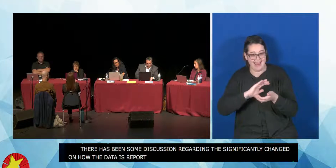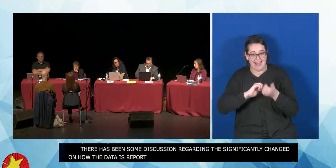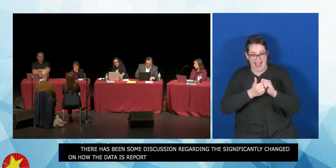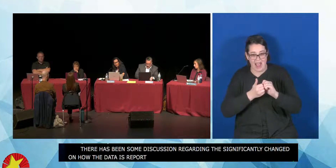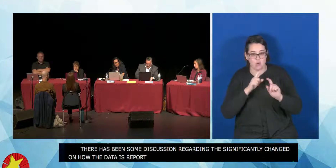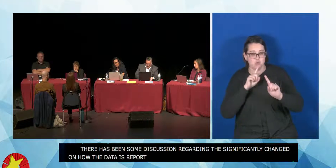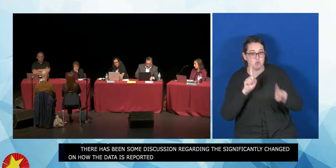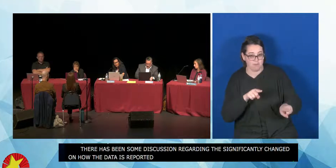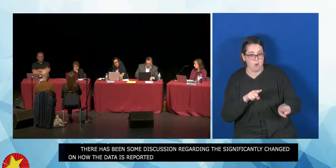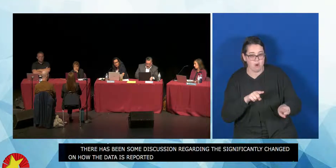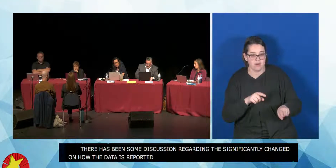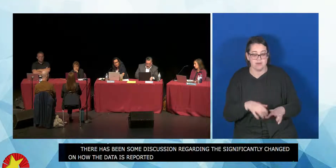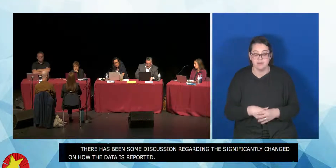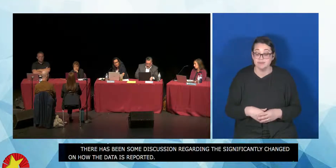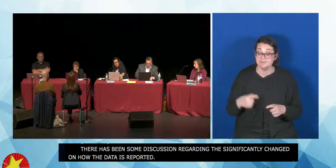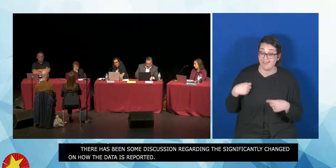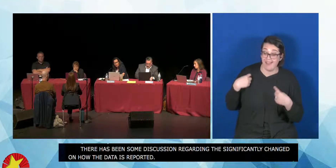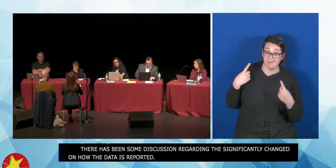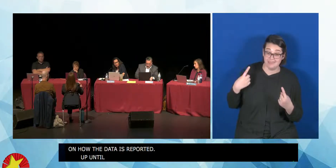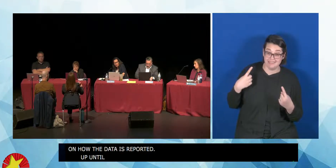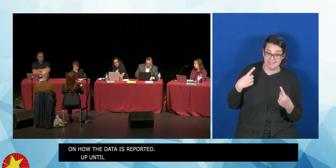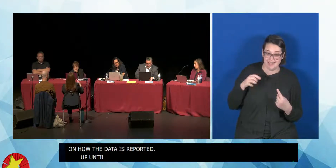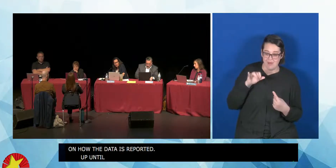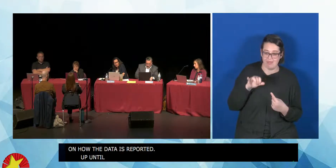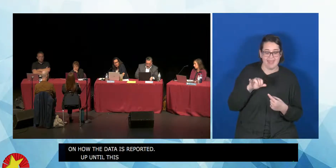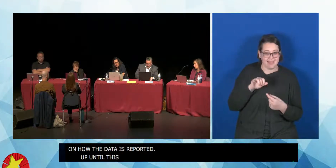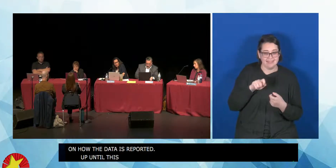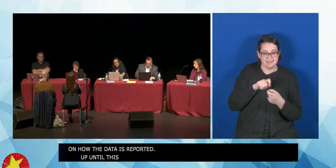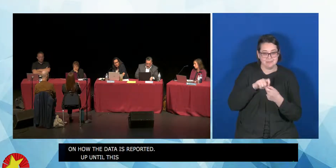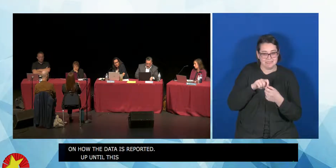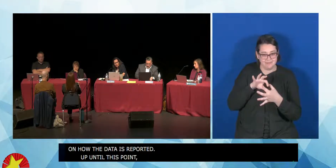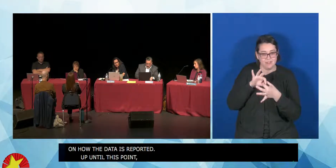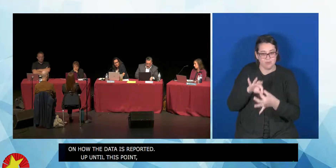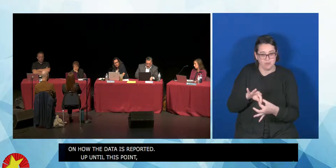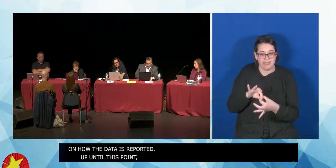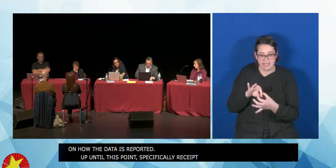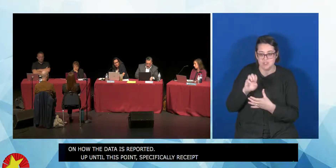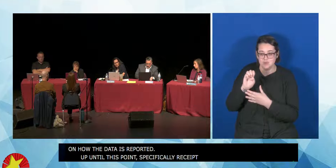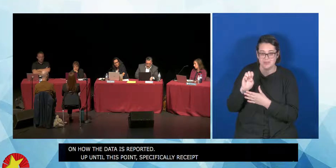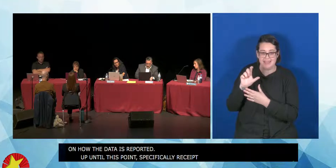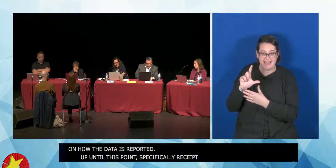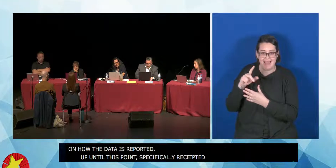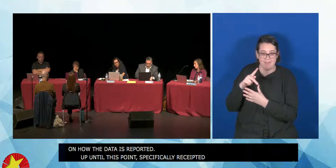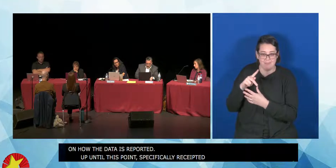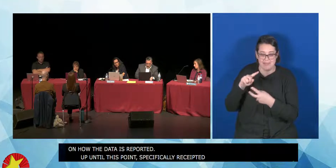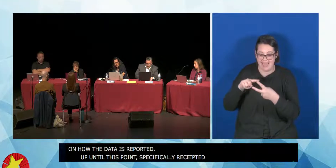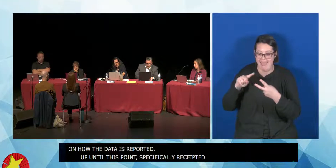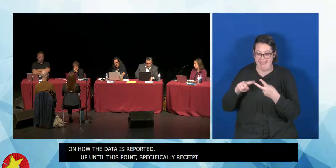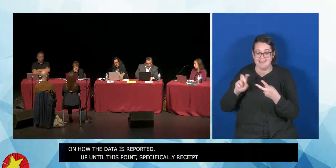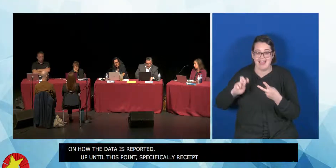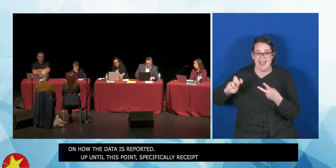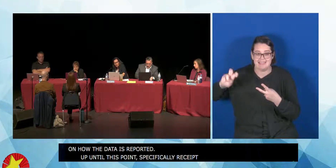Up until this point, that's specifically related to the ELP and itinerant program.